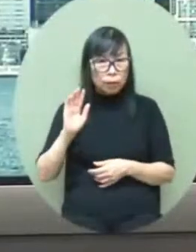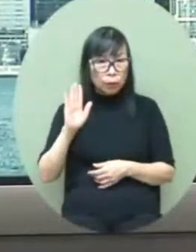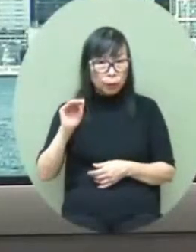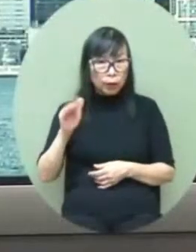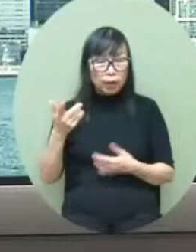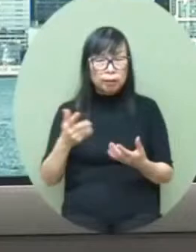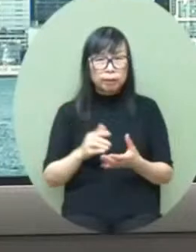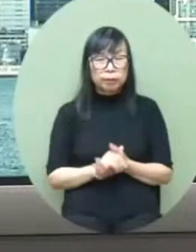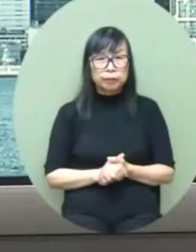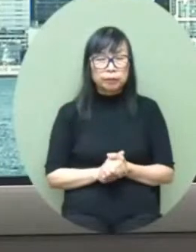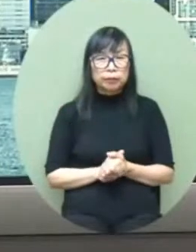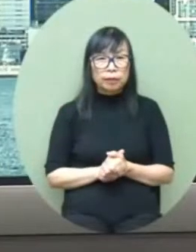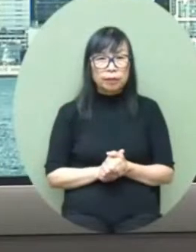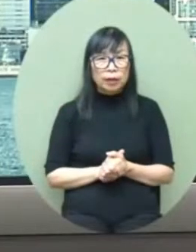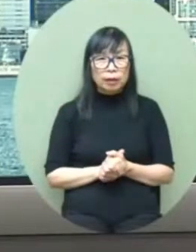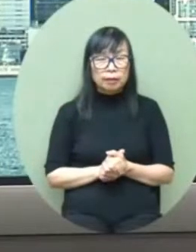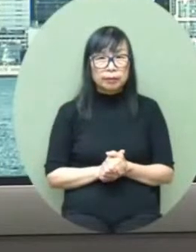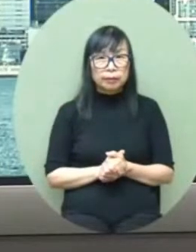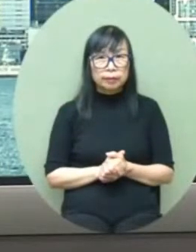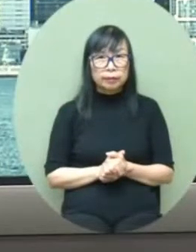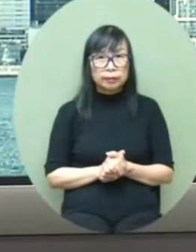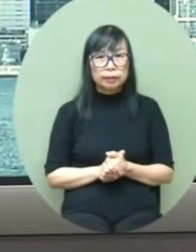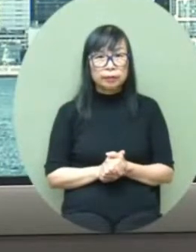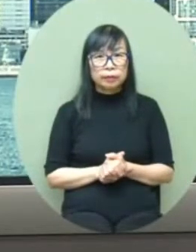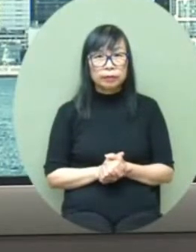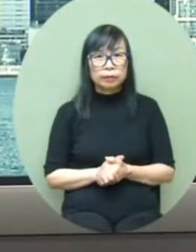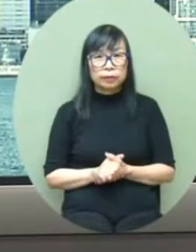In regard to this